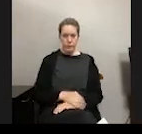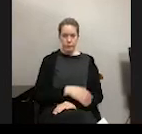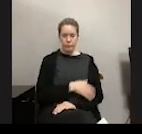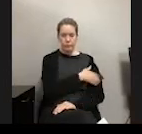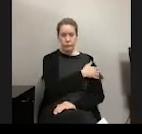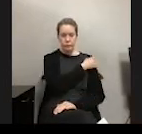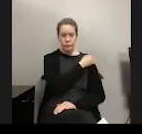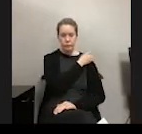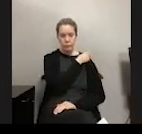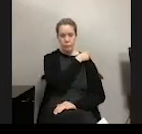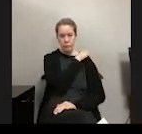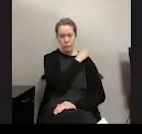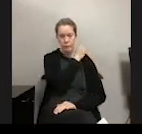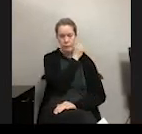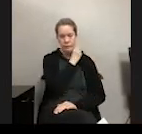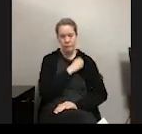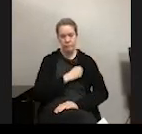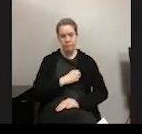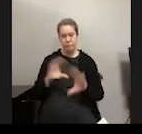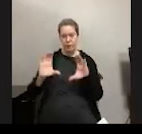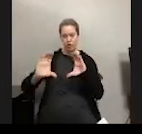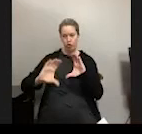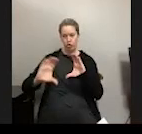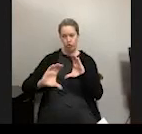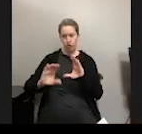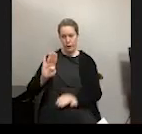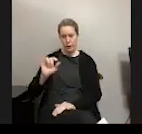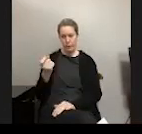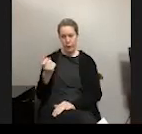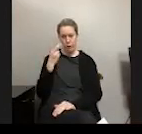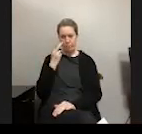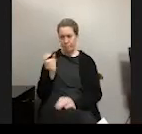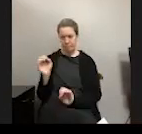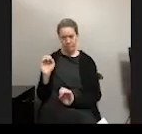Not seeing anything in the chat or